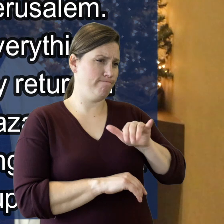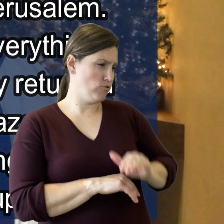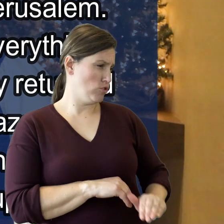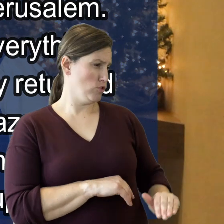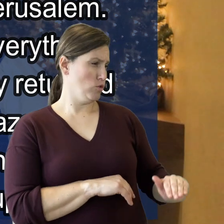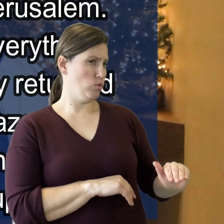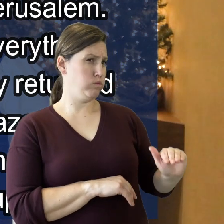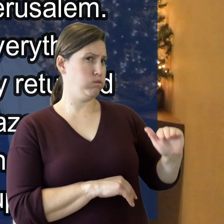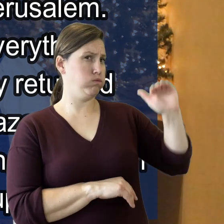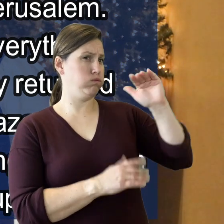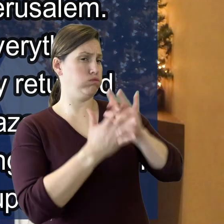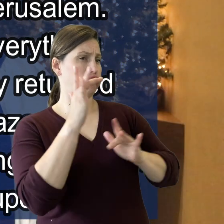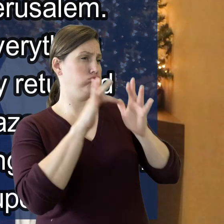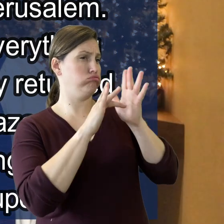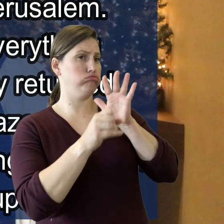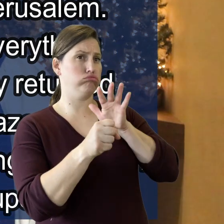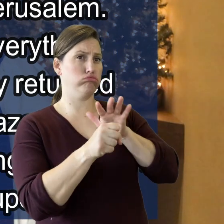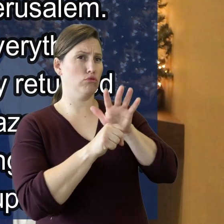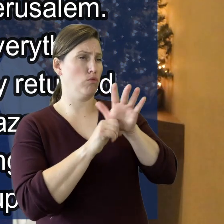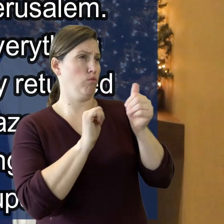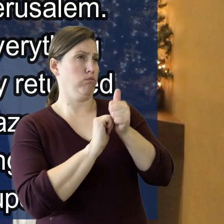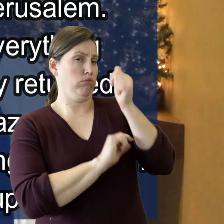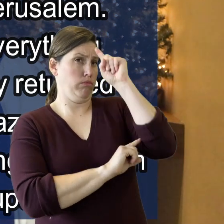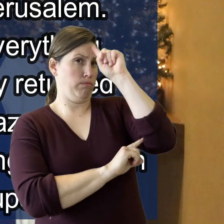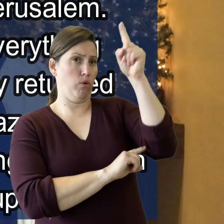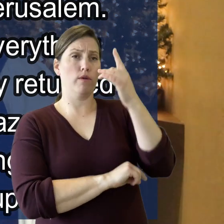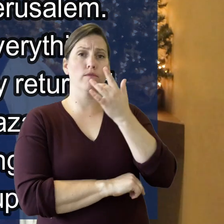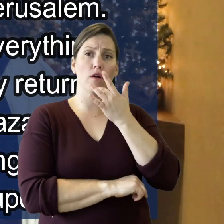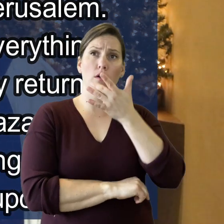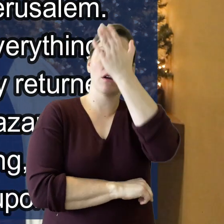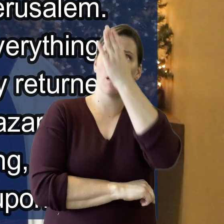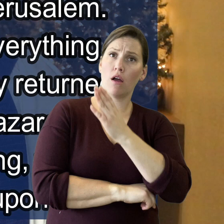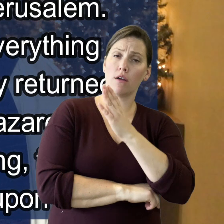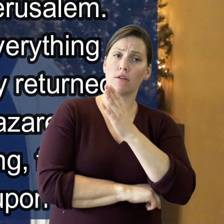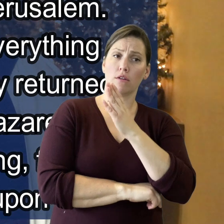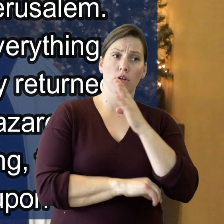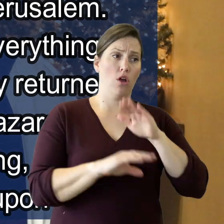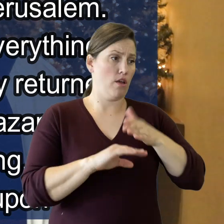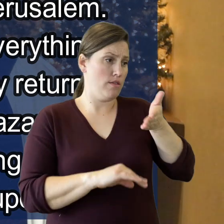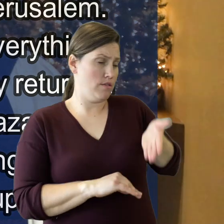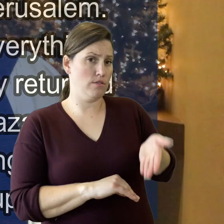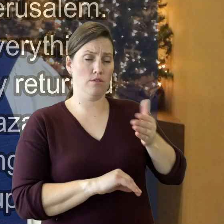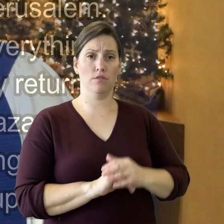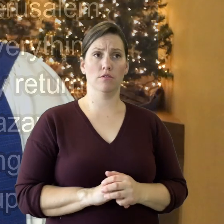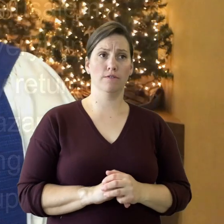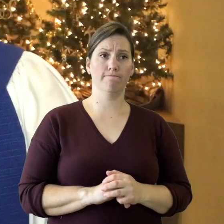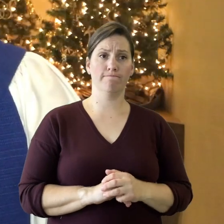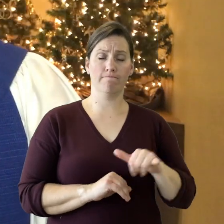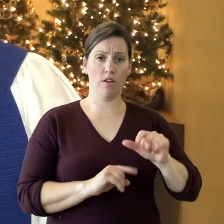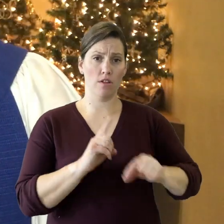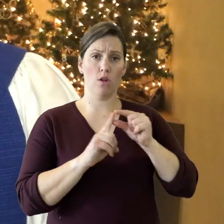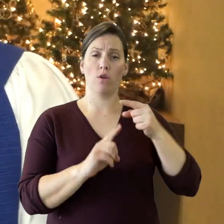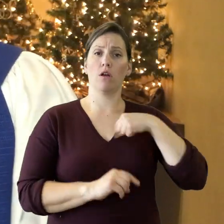became strong, filled with wisdom, and the favor of God was upon him.